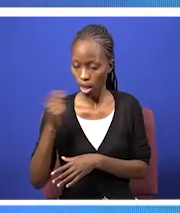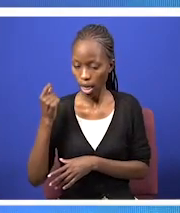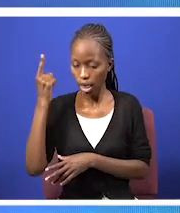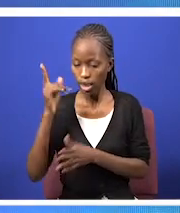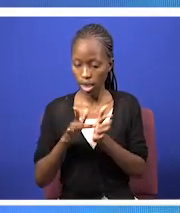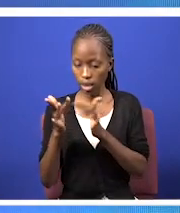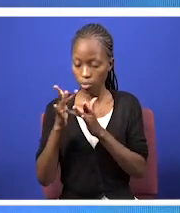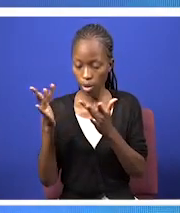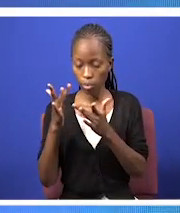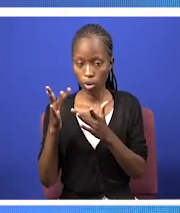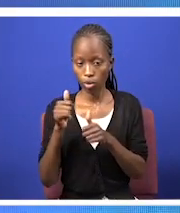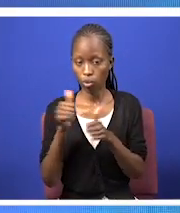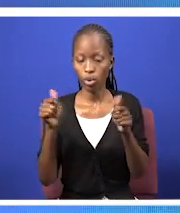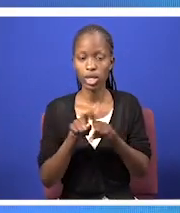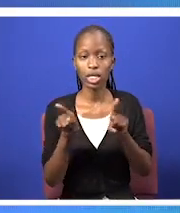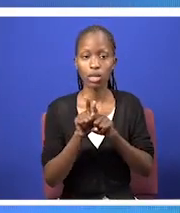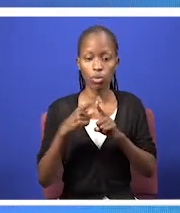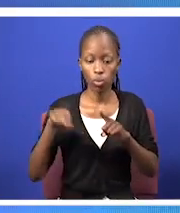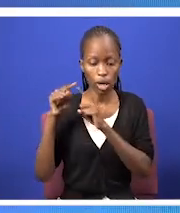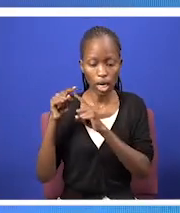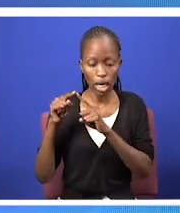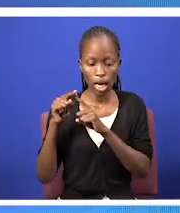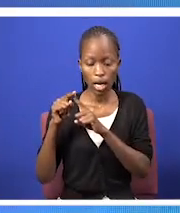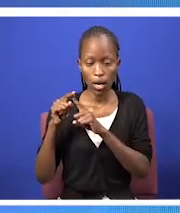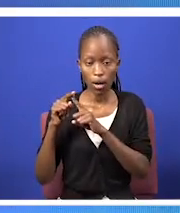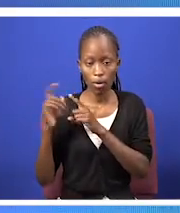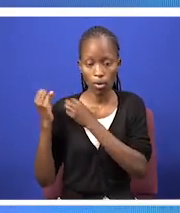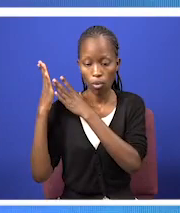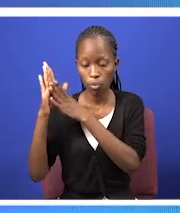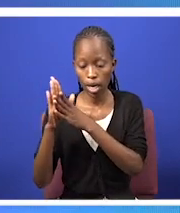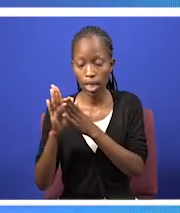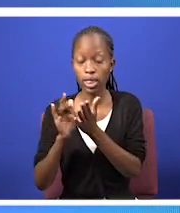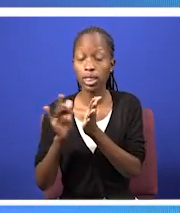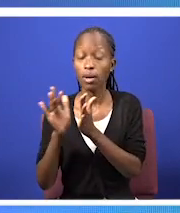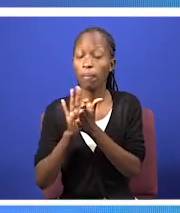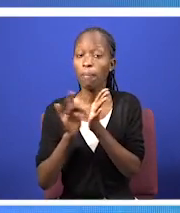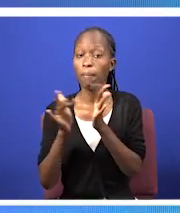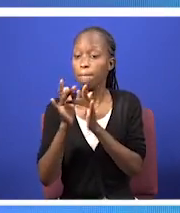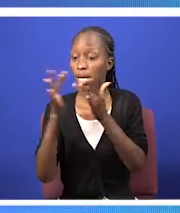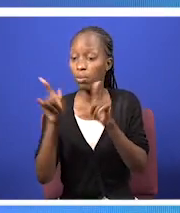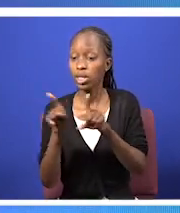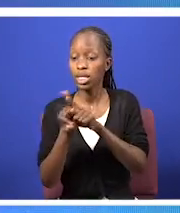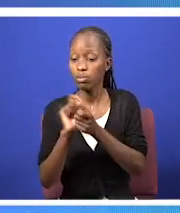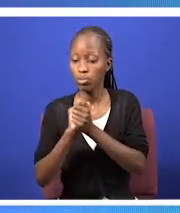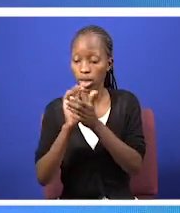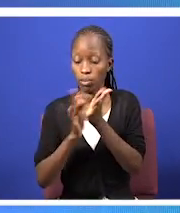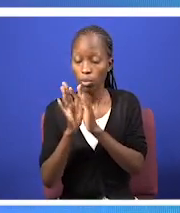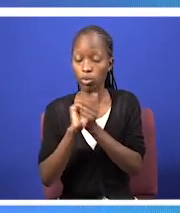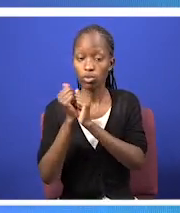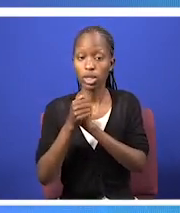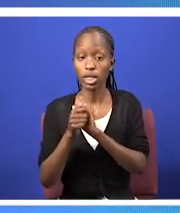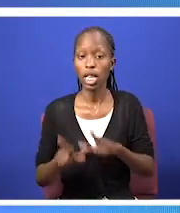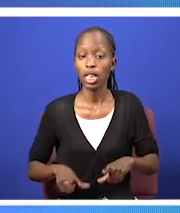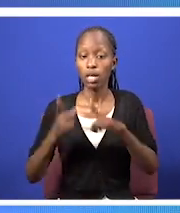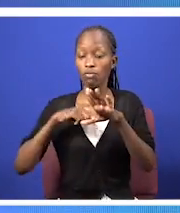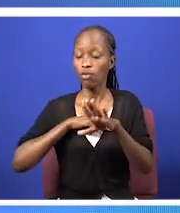Bible correctly, but that we live by it and that it changes and shapes our lives. It is in our interest to cooperate